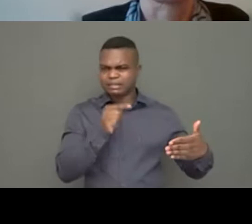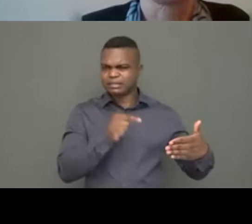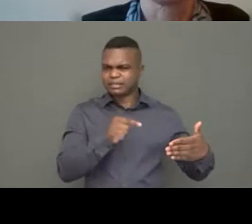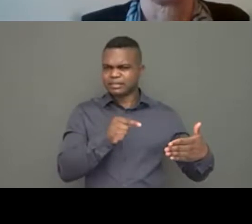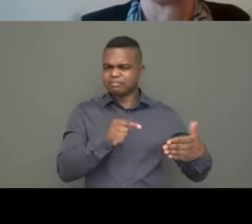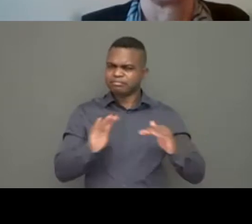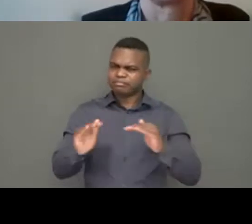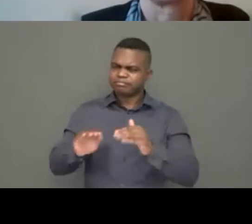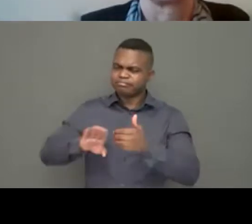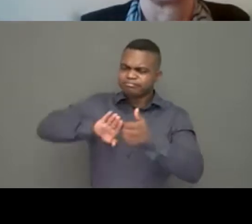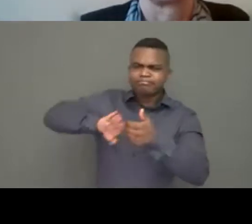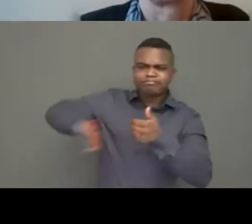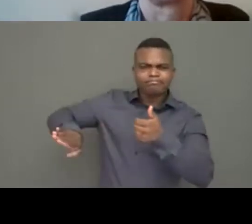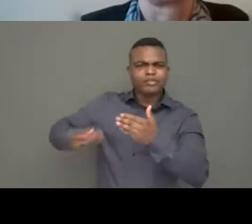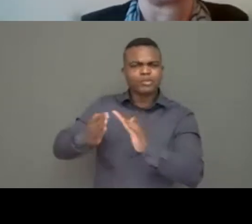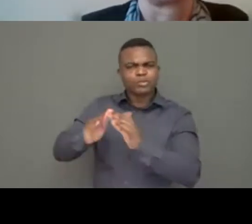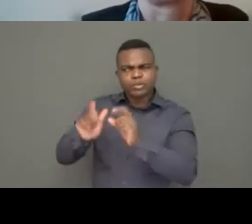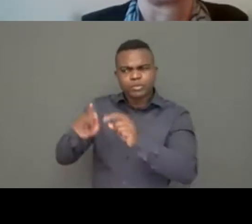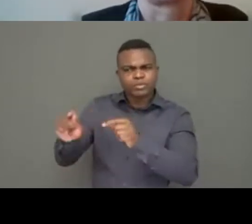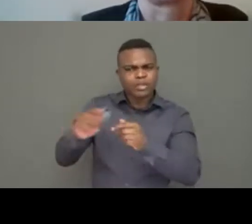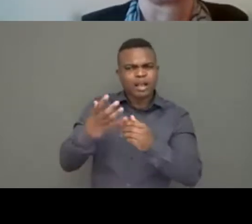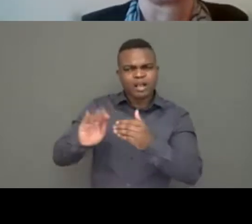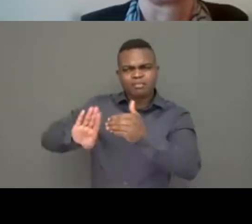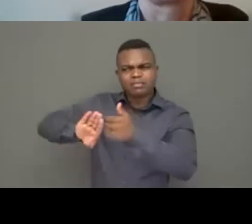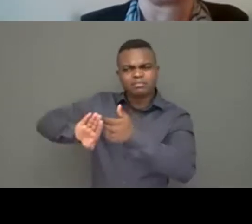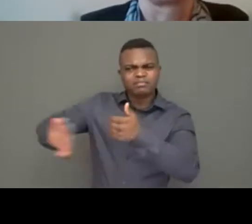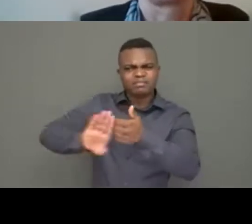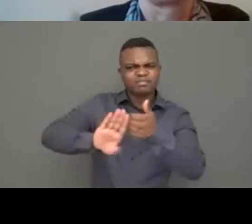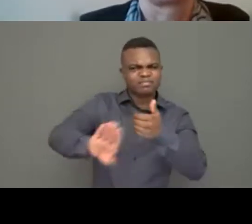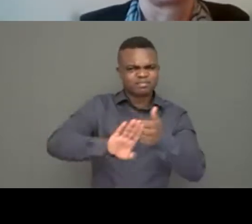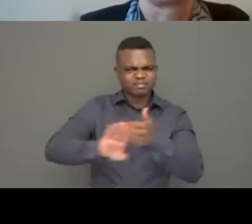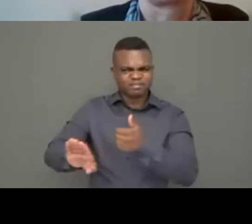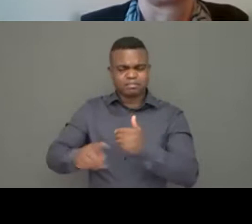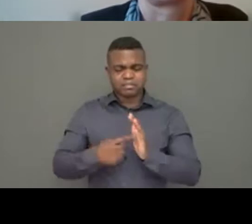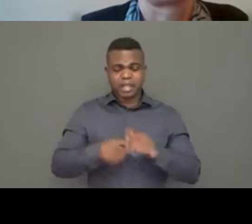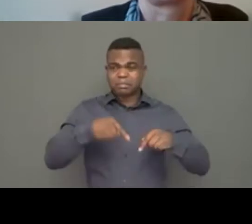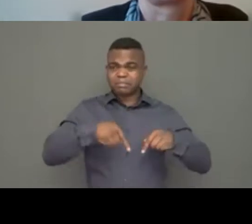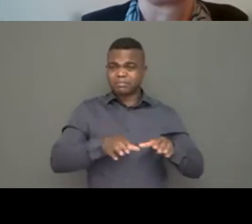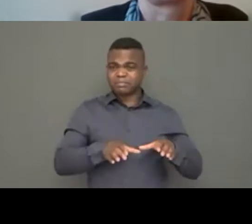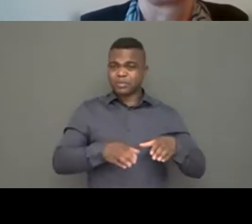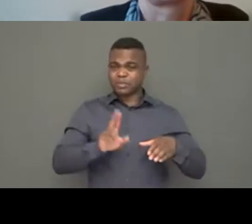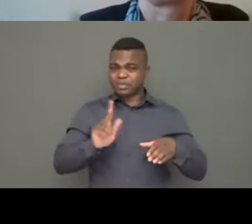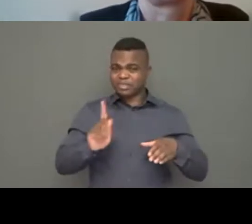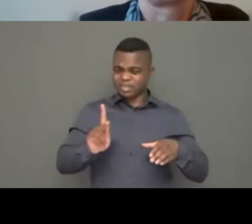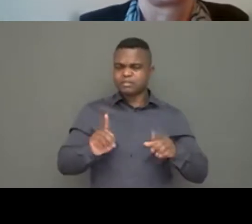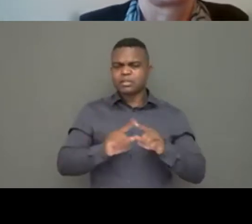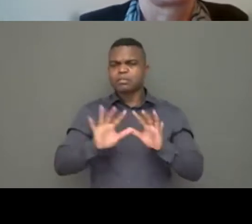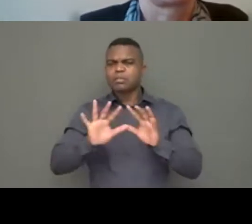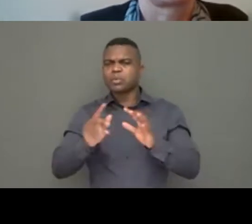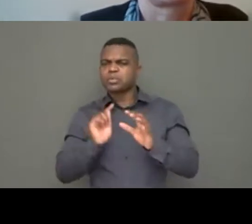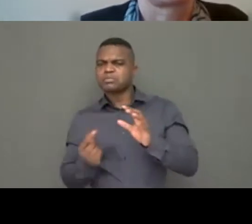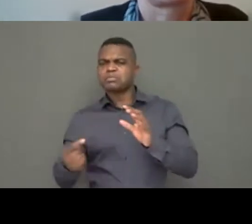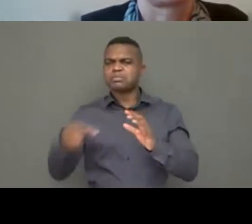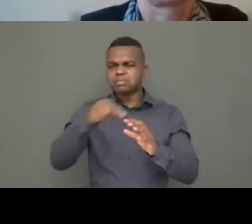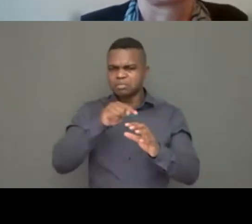world, because we see many examples where inclusion is being achieved. So let's celebrate